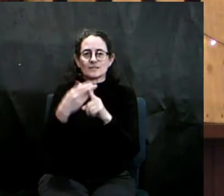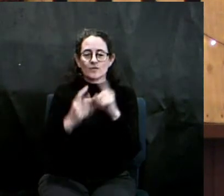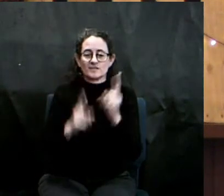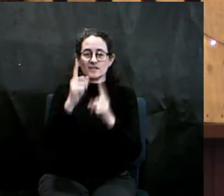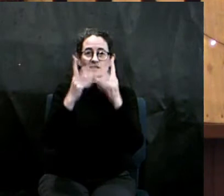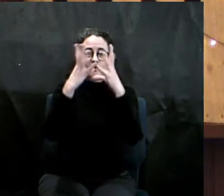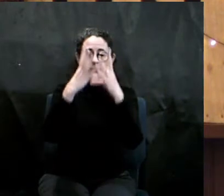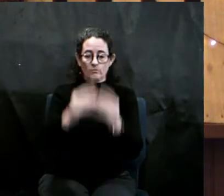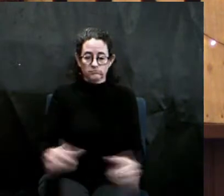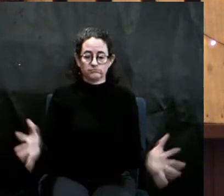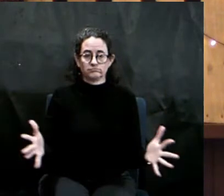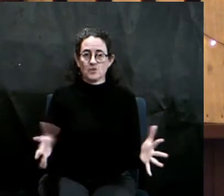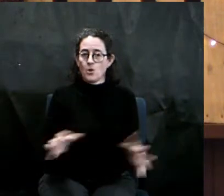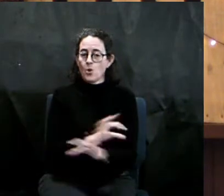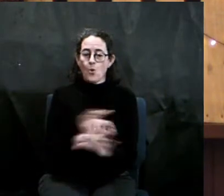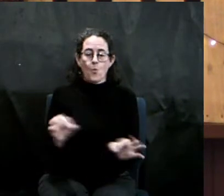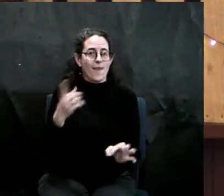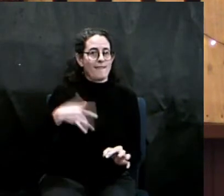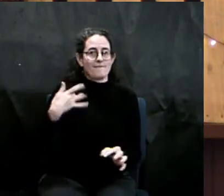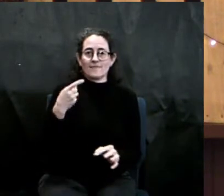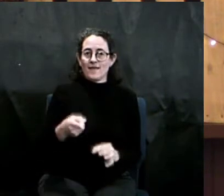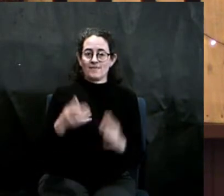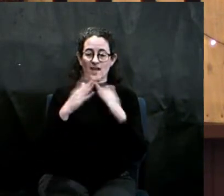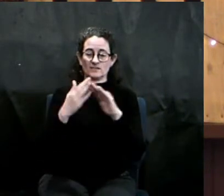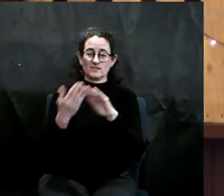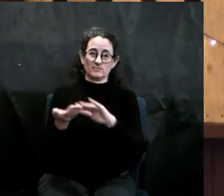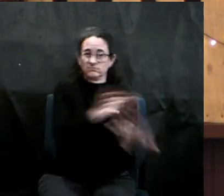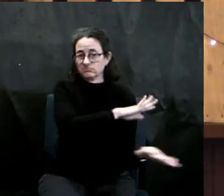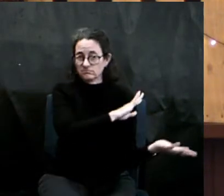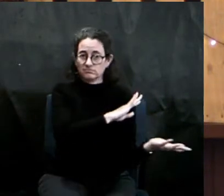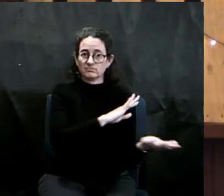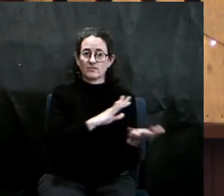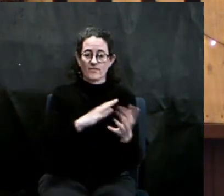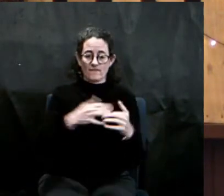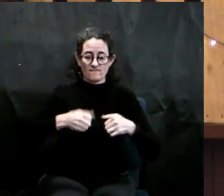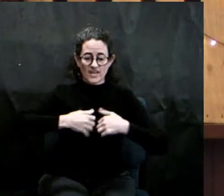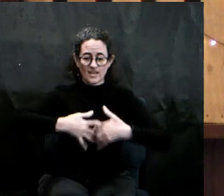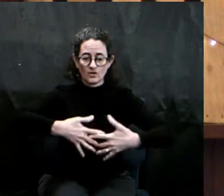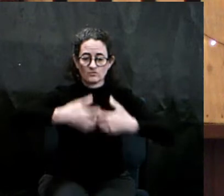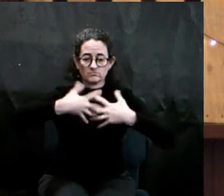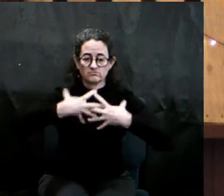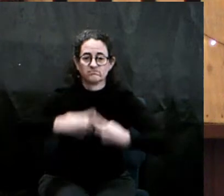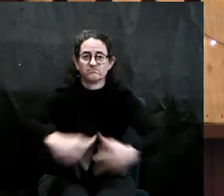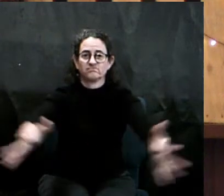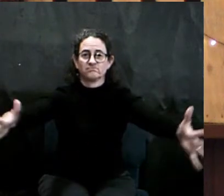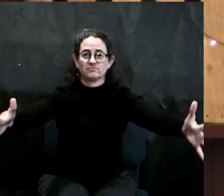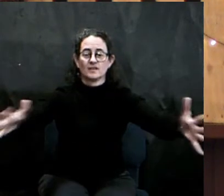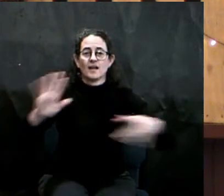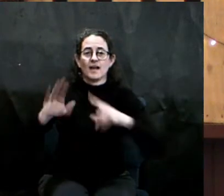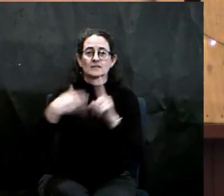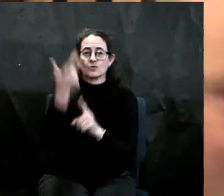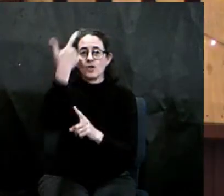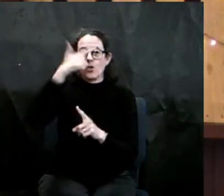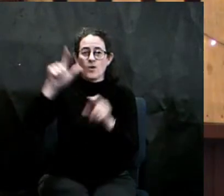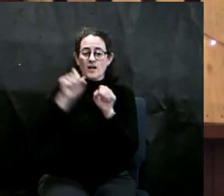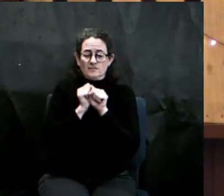without inhabitant, until the houses are left destroyed and the fields ruined and ravaged, until the Lord has sent everyone far